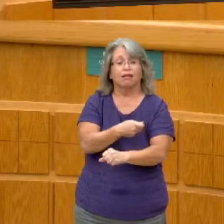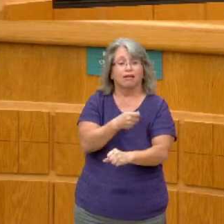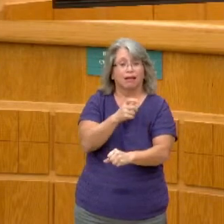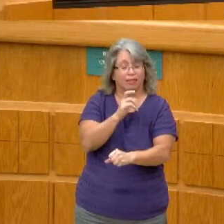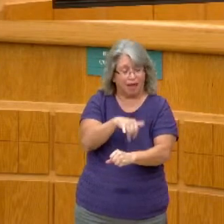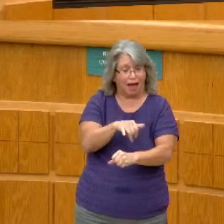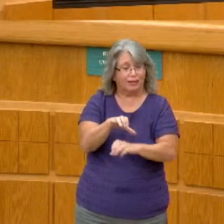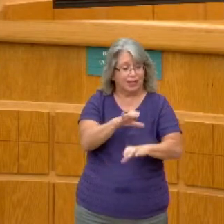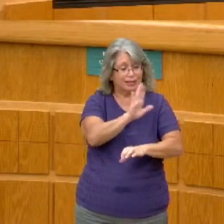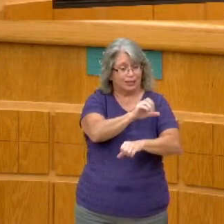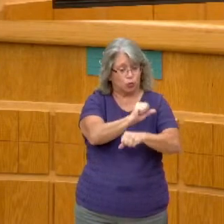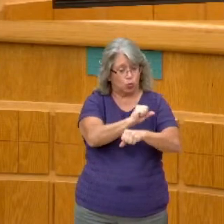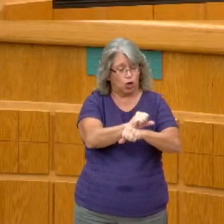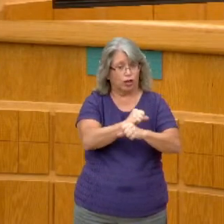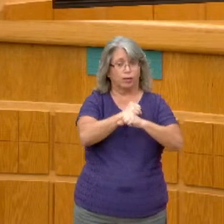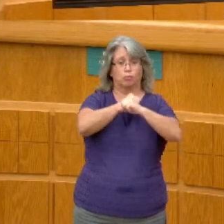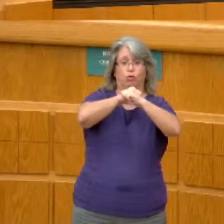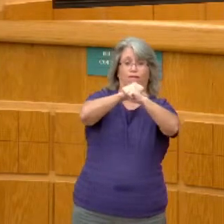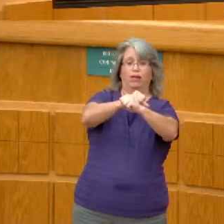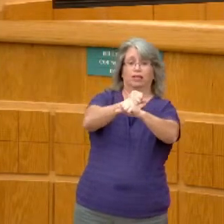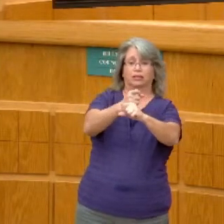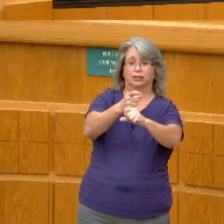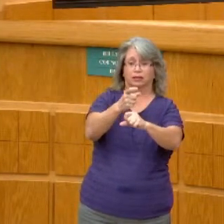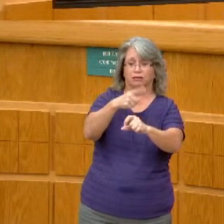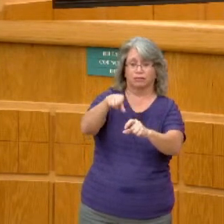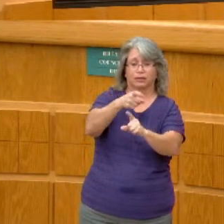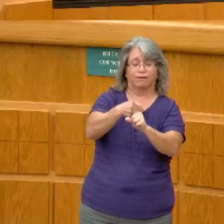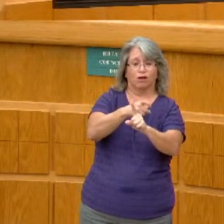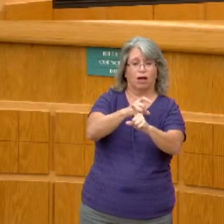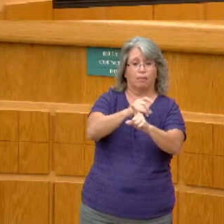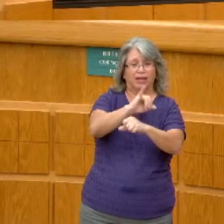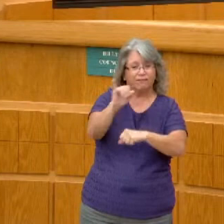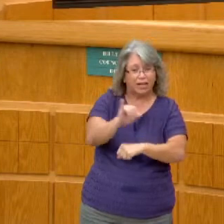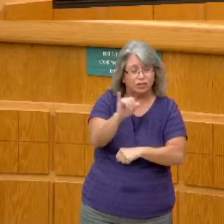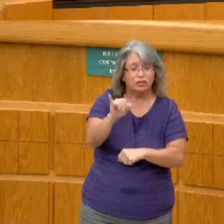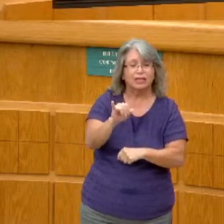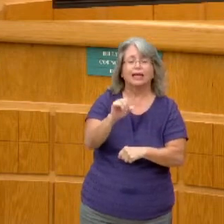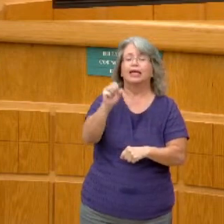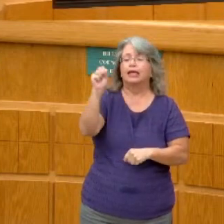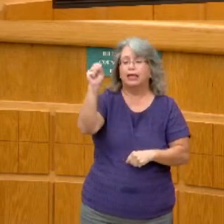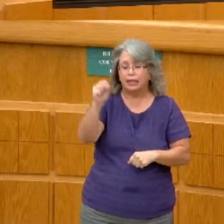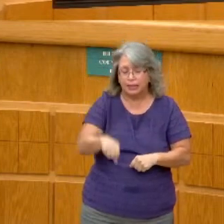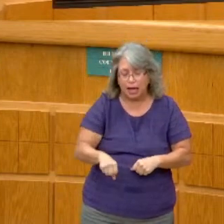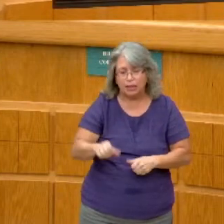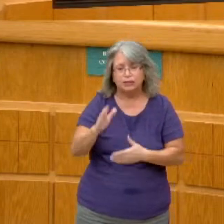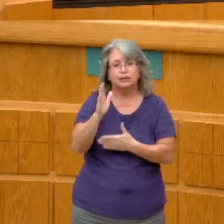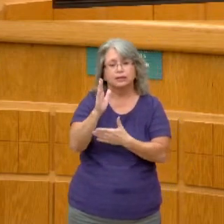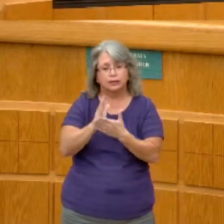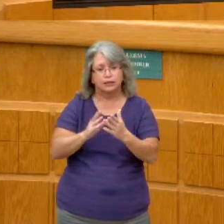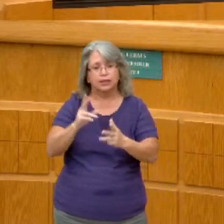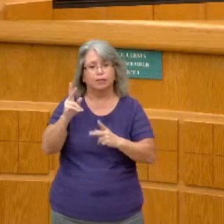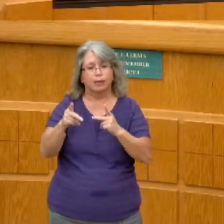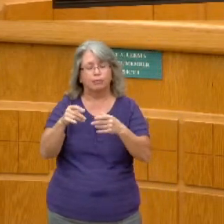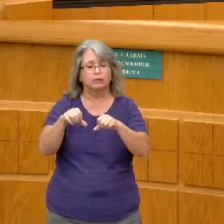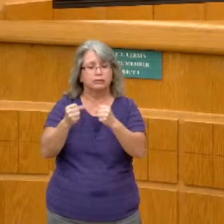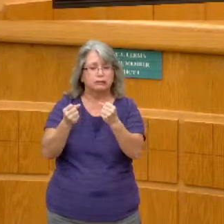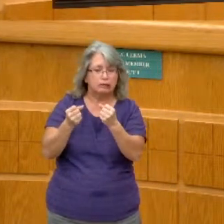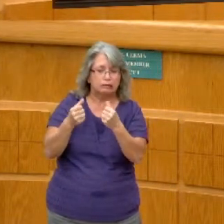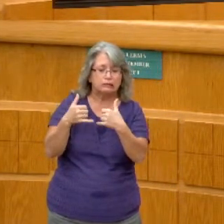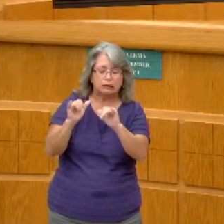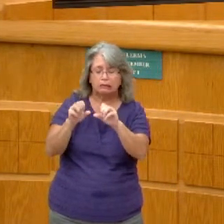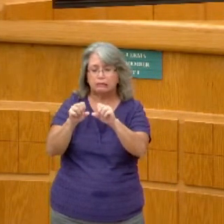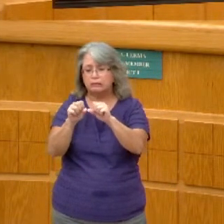getting infected. Despite the fact that we see breakthroughs, there is no doubt that the ratio of unvaccinated